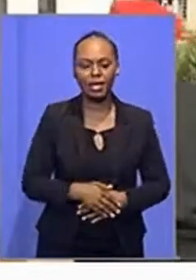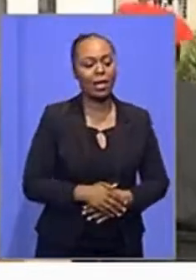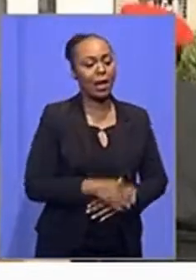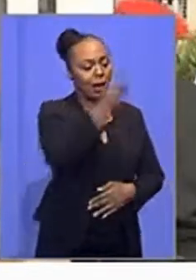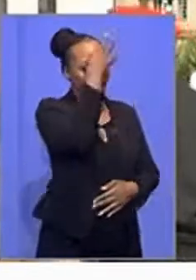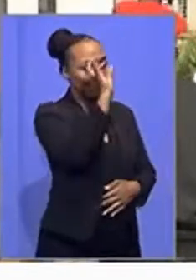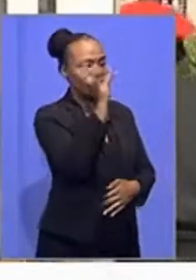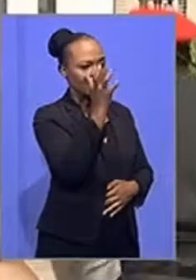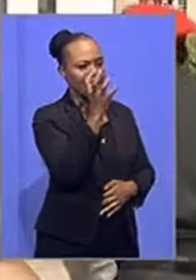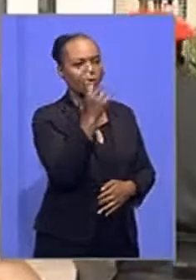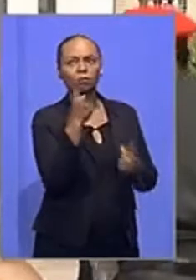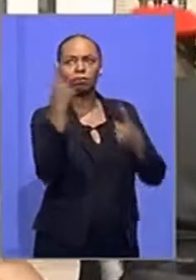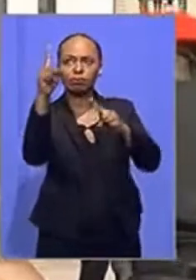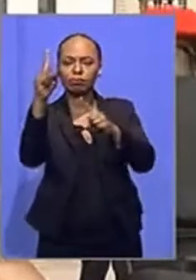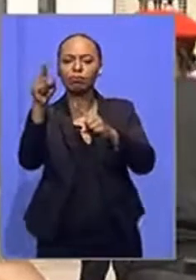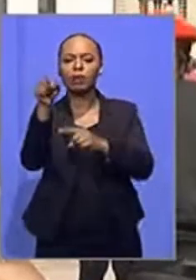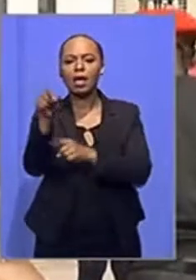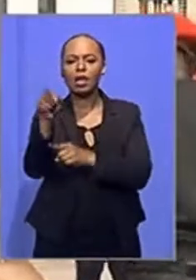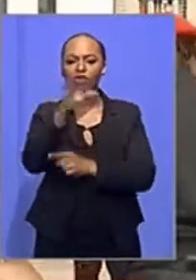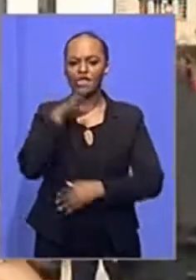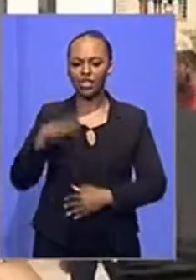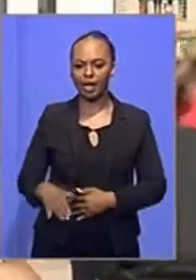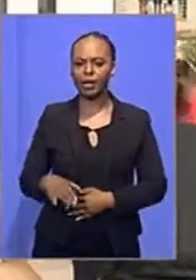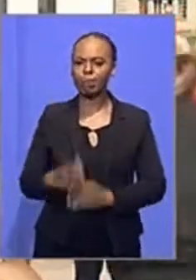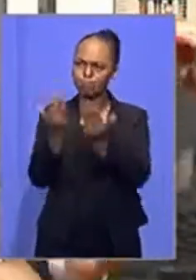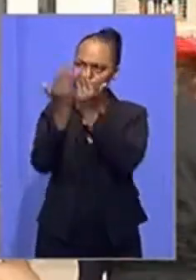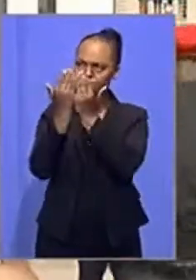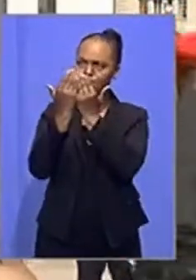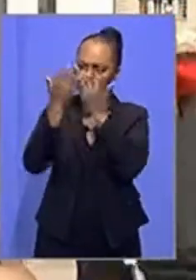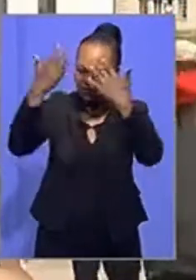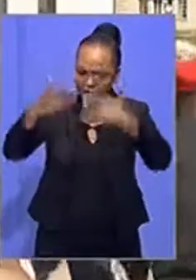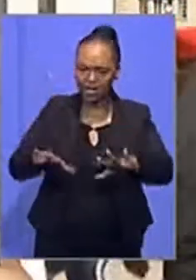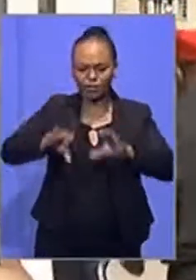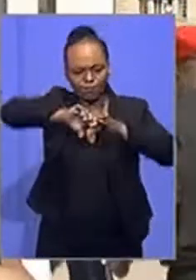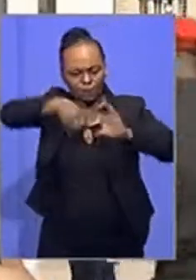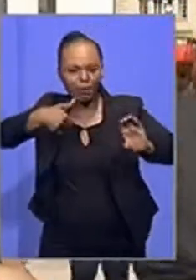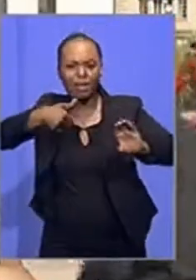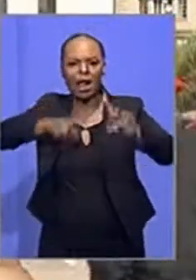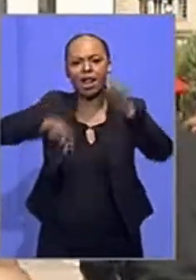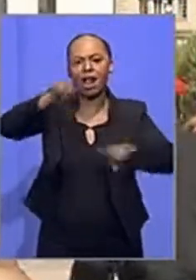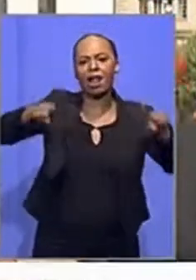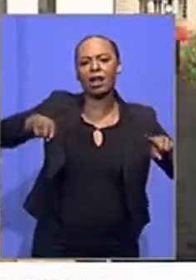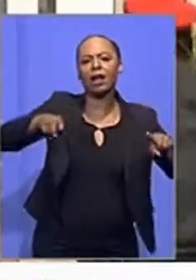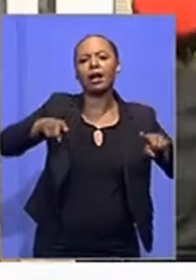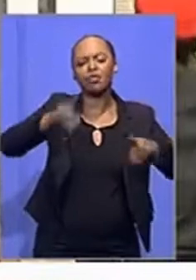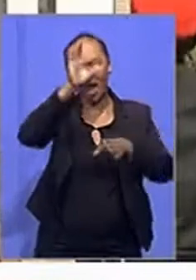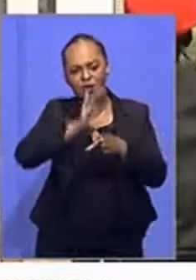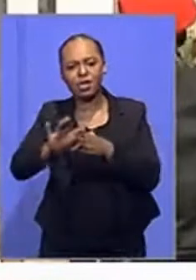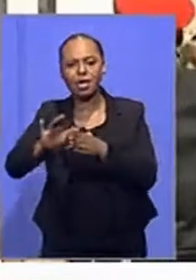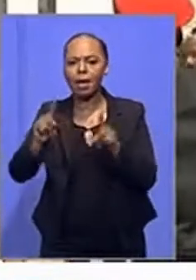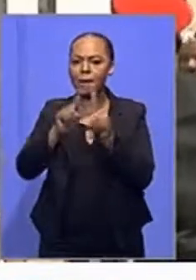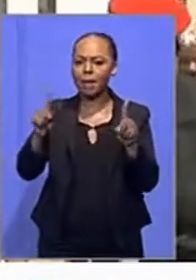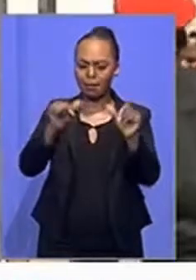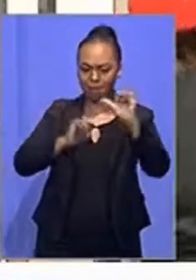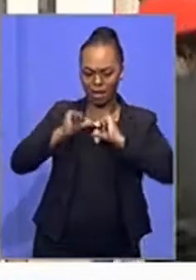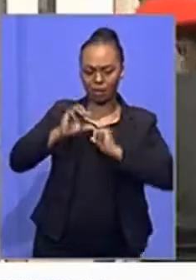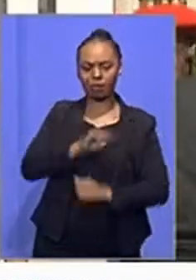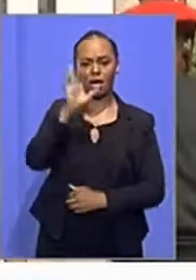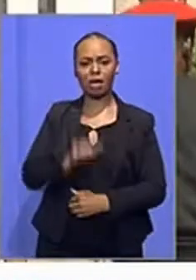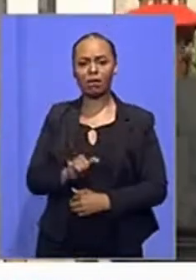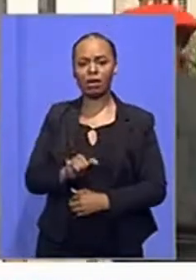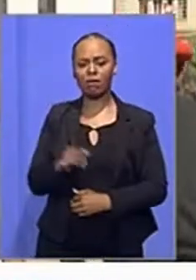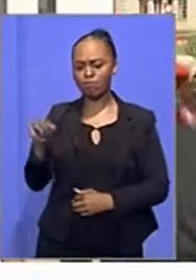re mmuso wa Freistata o tshepisitse ho ba hira ha ba phethela dithuto tsa bona. Mmuso wa Freistata o resitse